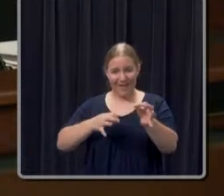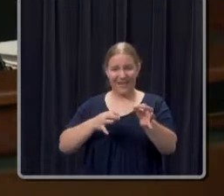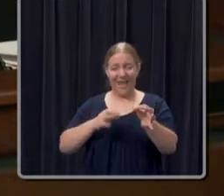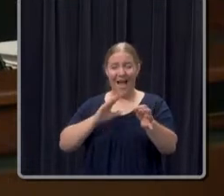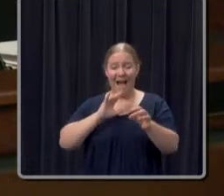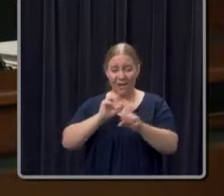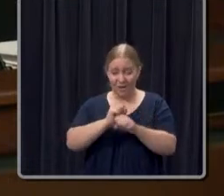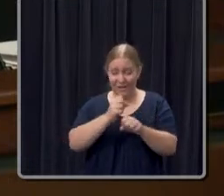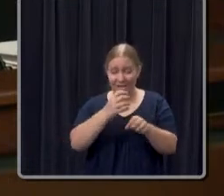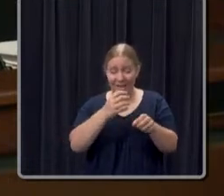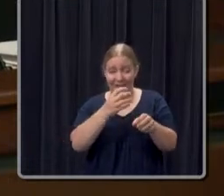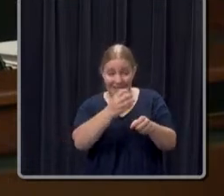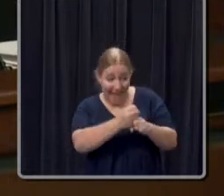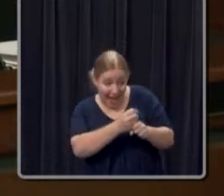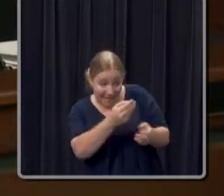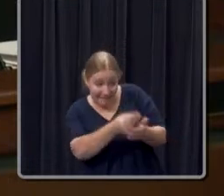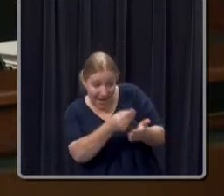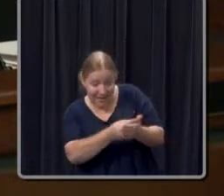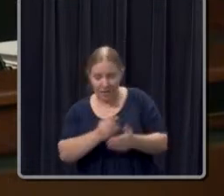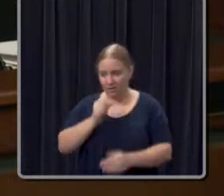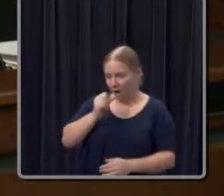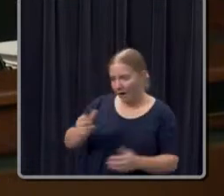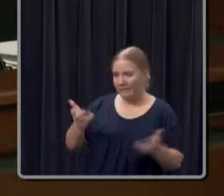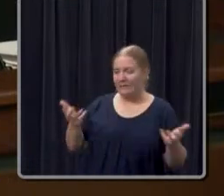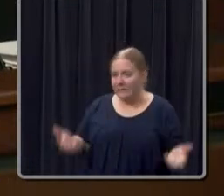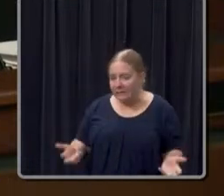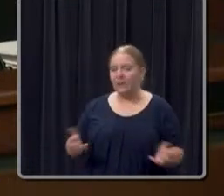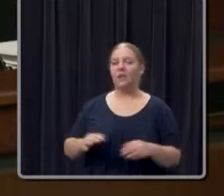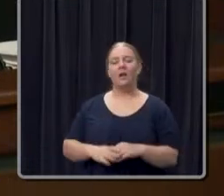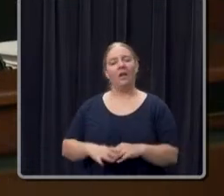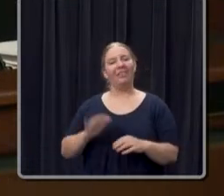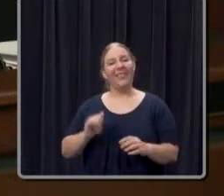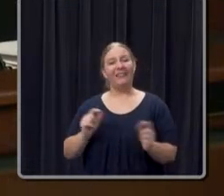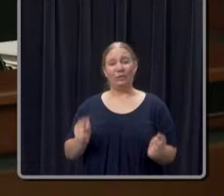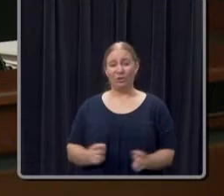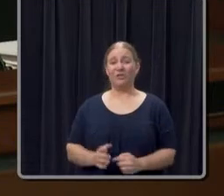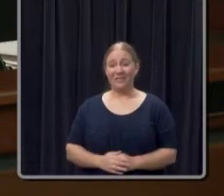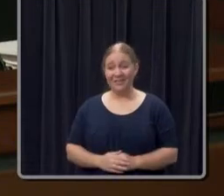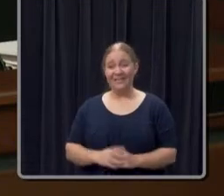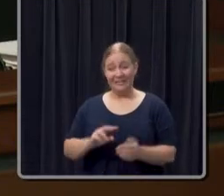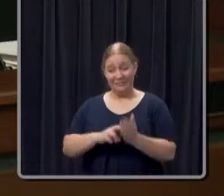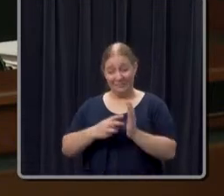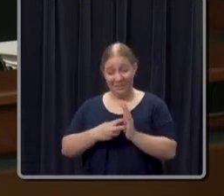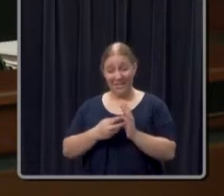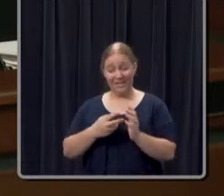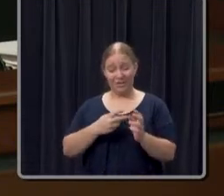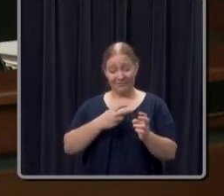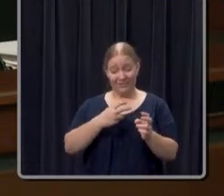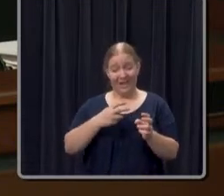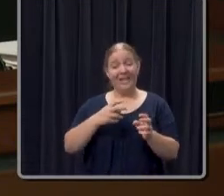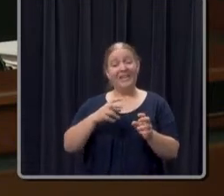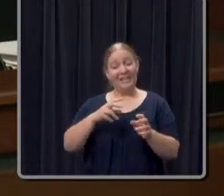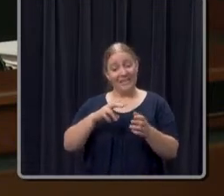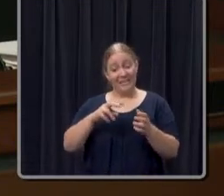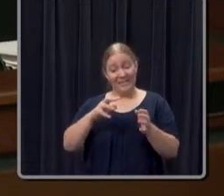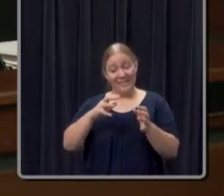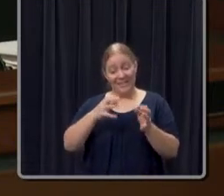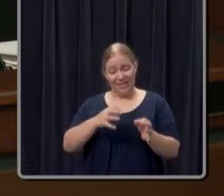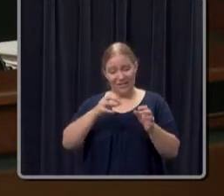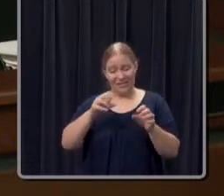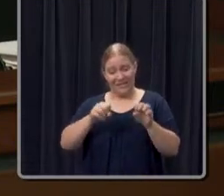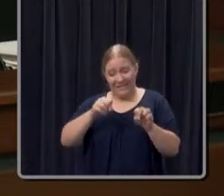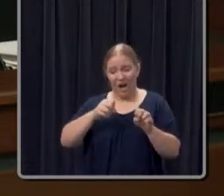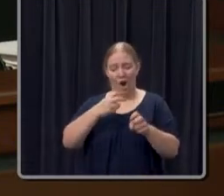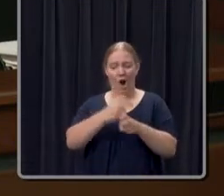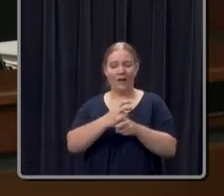going to get that money, right, is painful. And it means we make some hard decisions that would